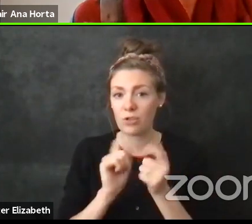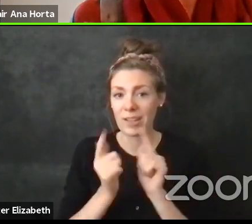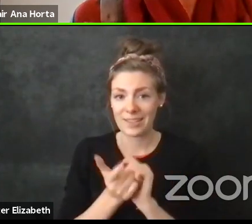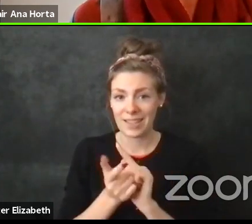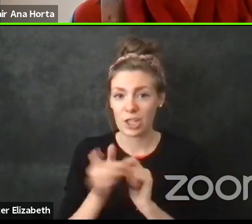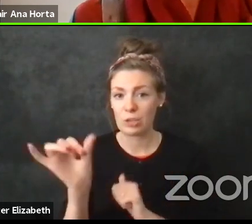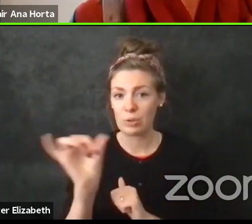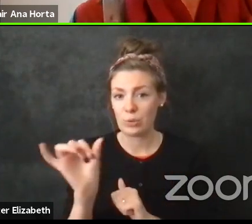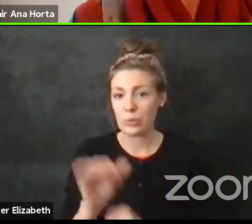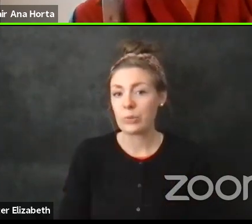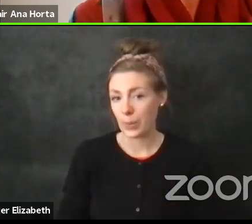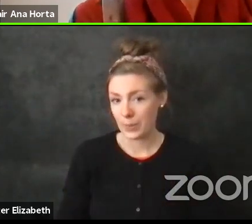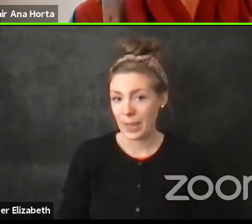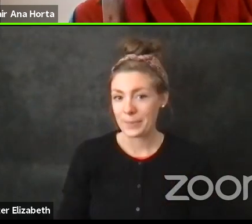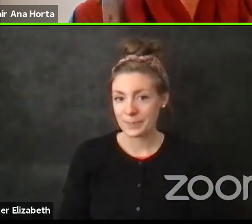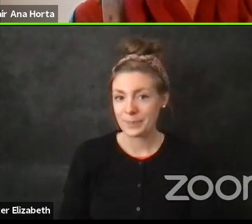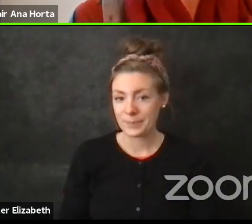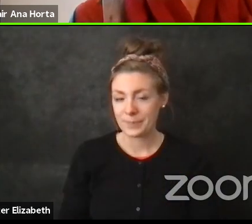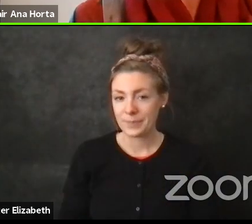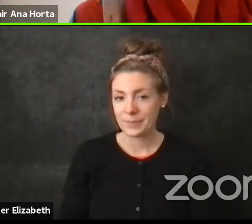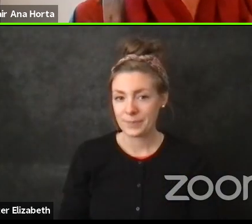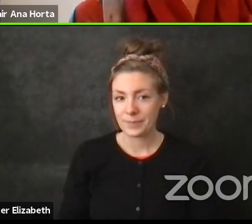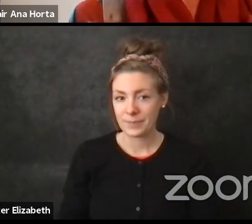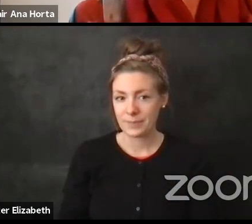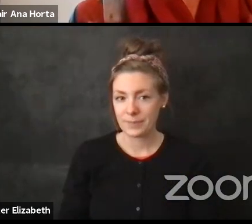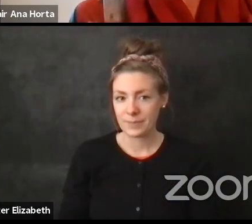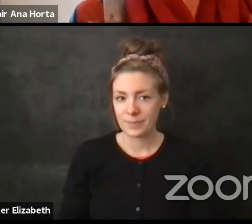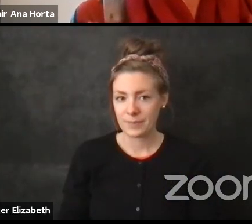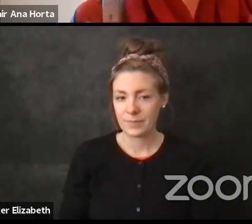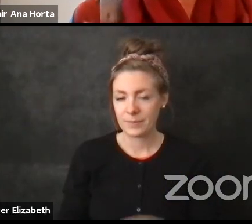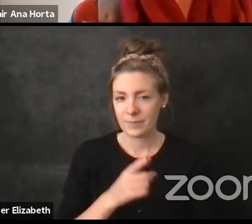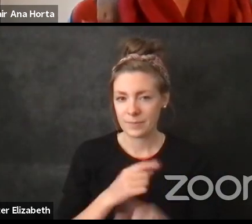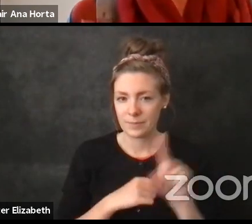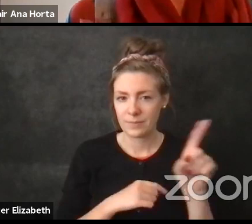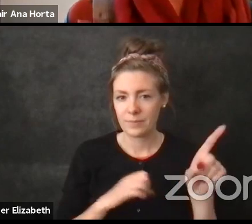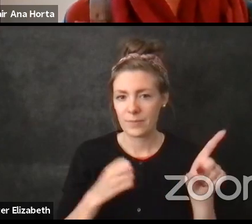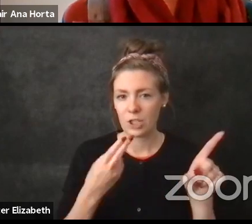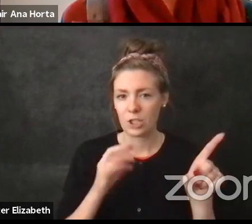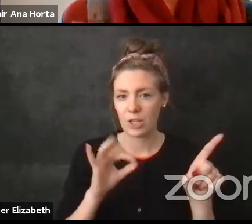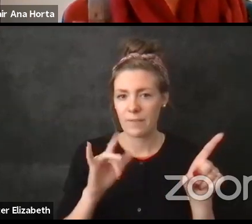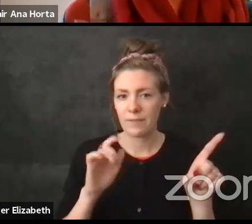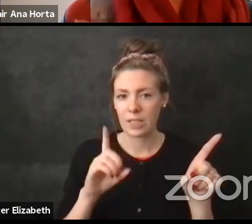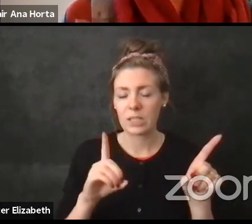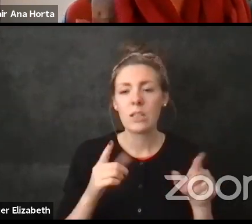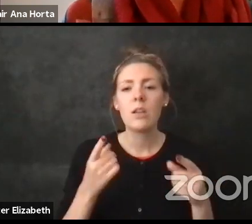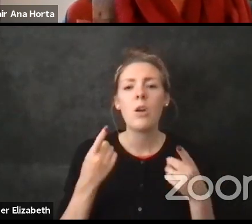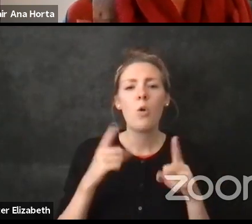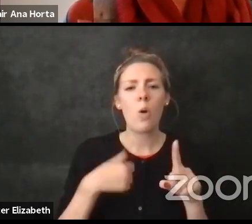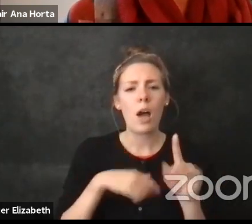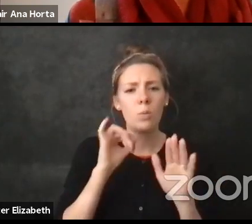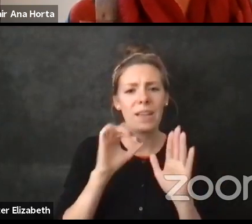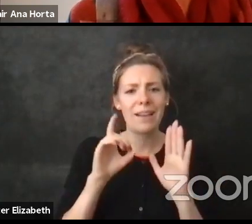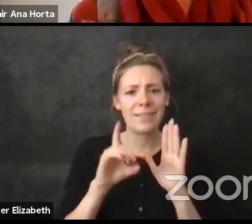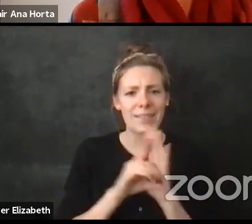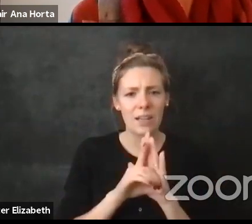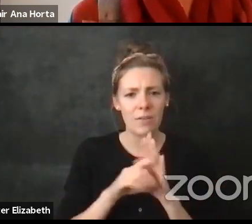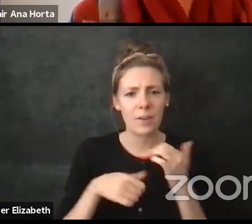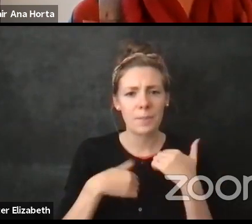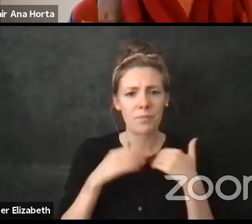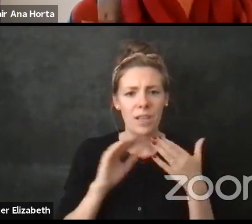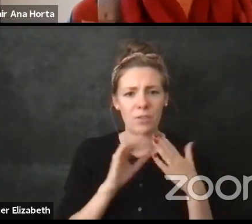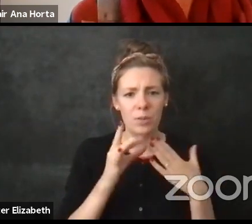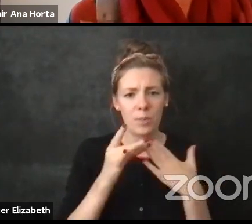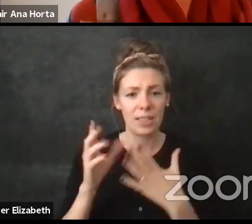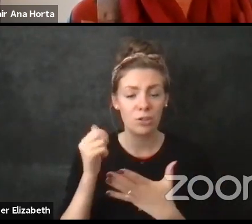So that's what I have to say. Yeah. And I think, you know, as we identify and tap community leaders to